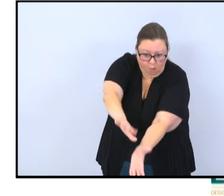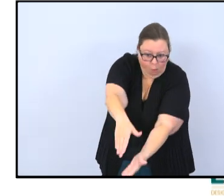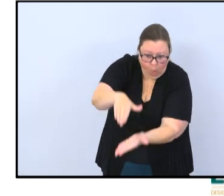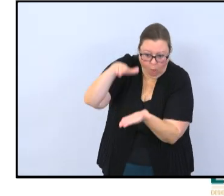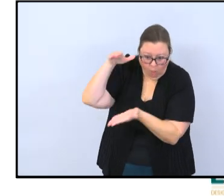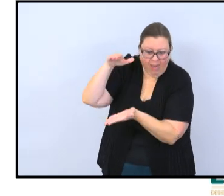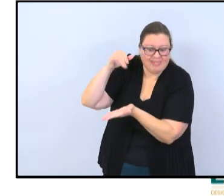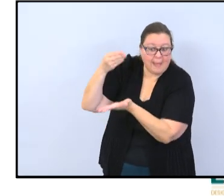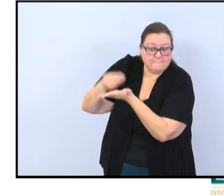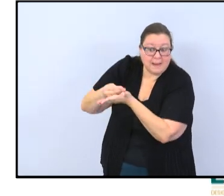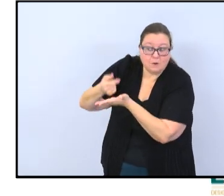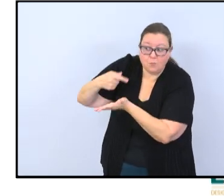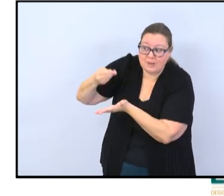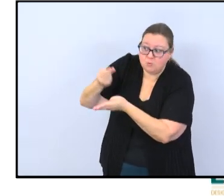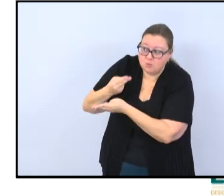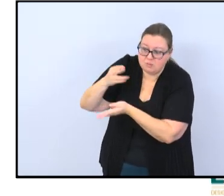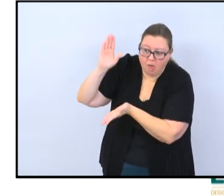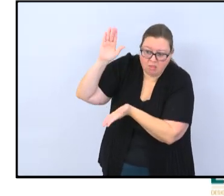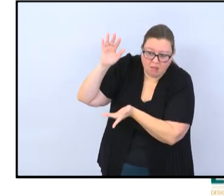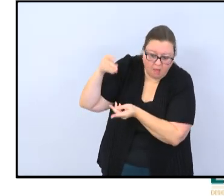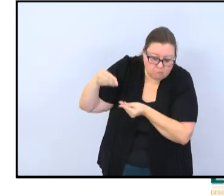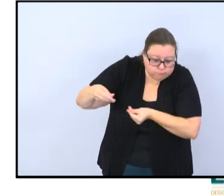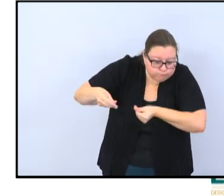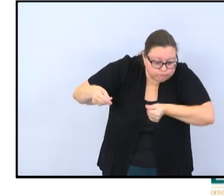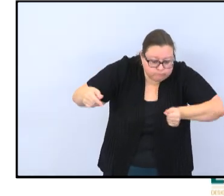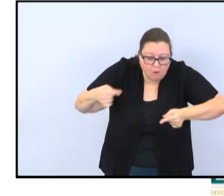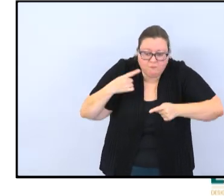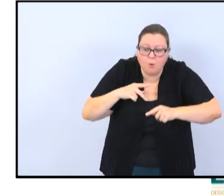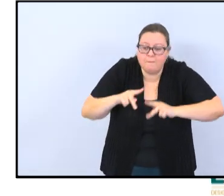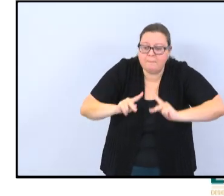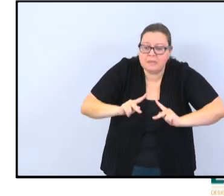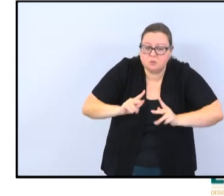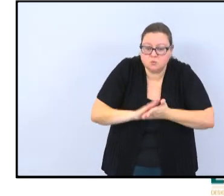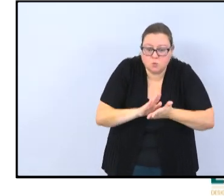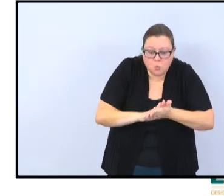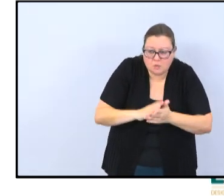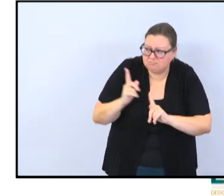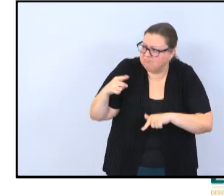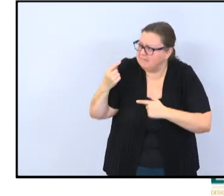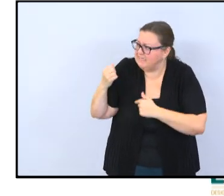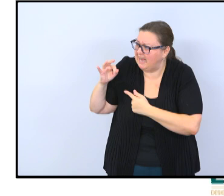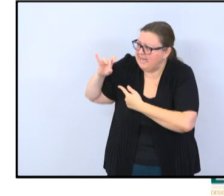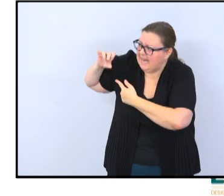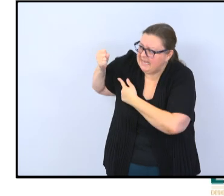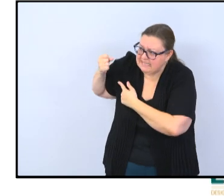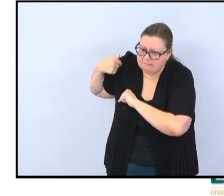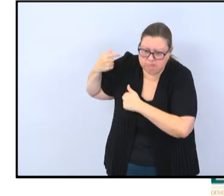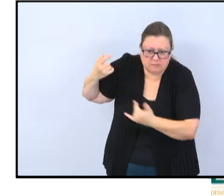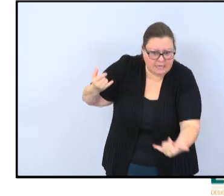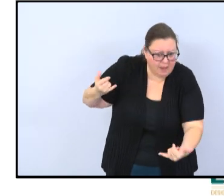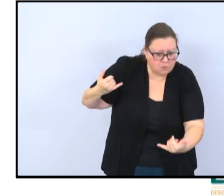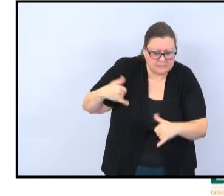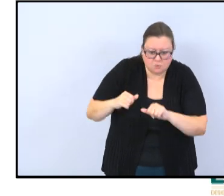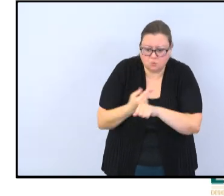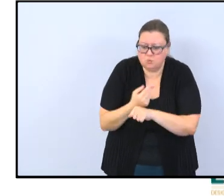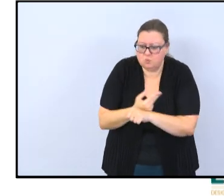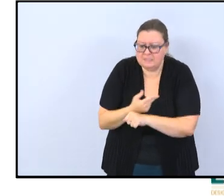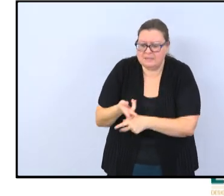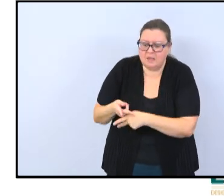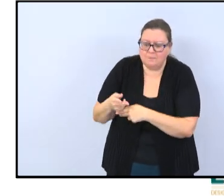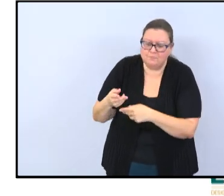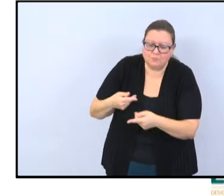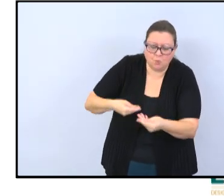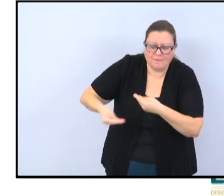fund school and public entities in energy management. This program is a Lone Star program. It's a revolving loan